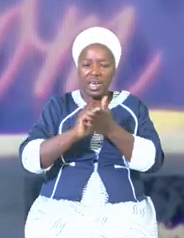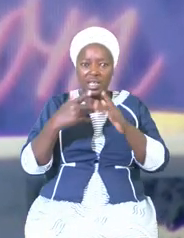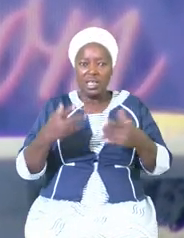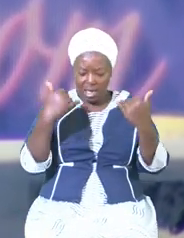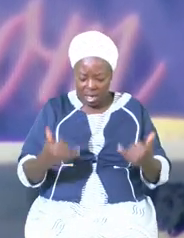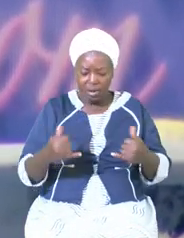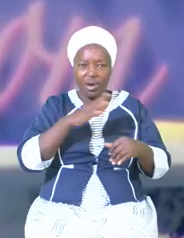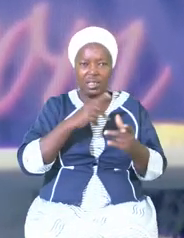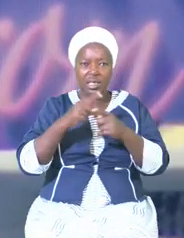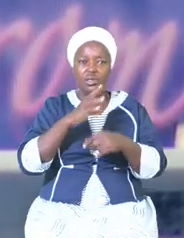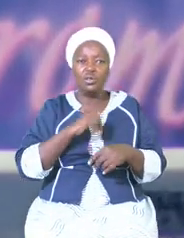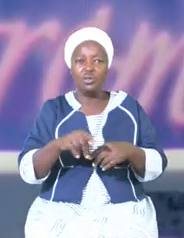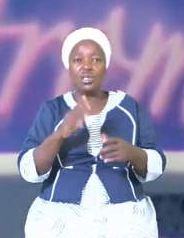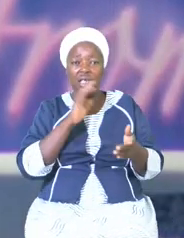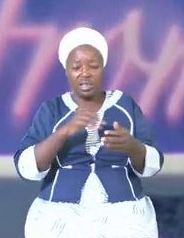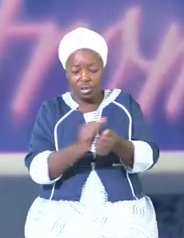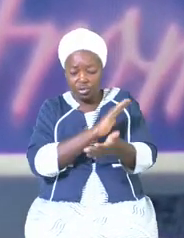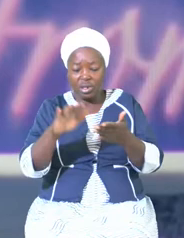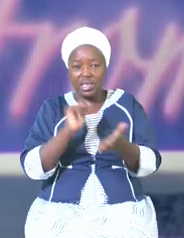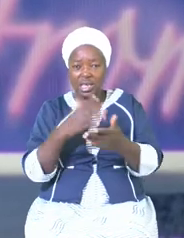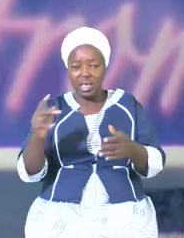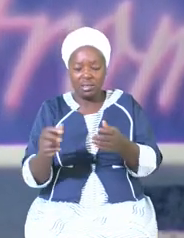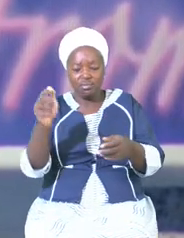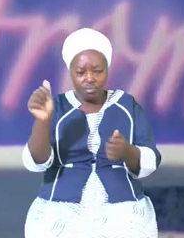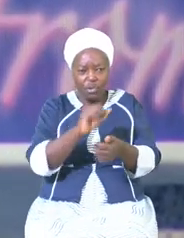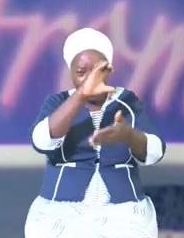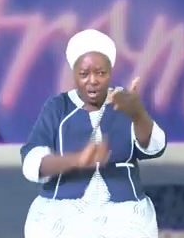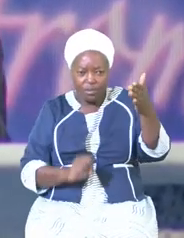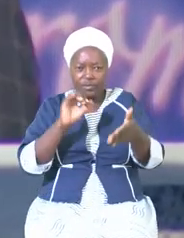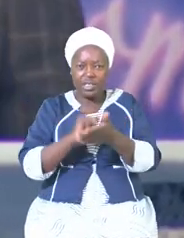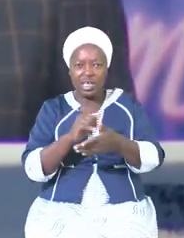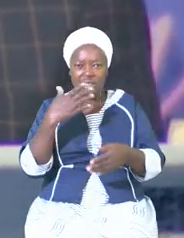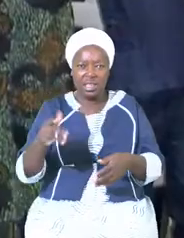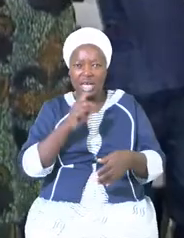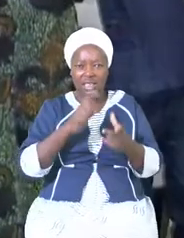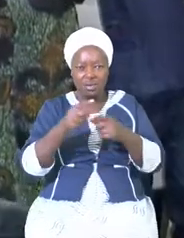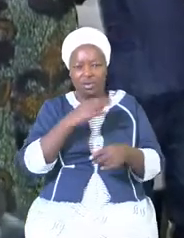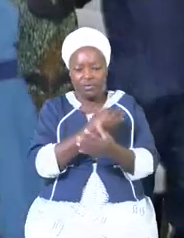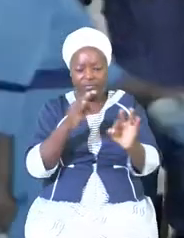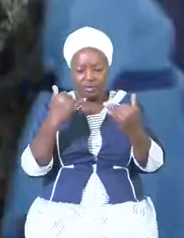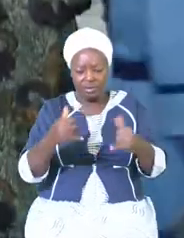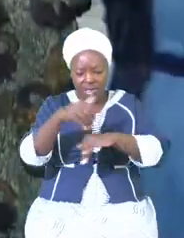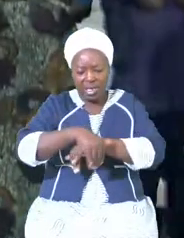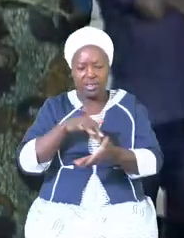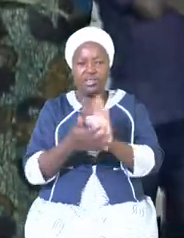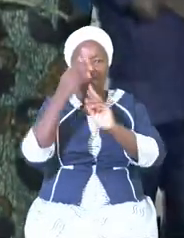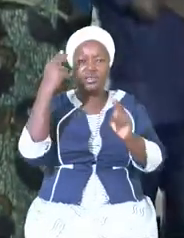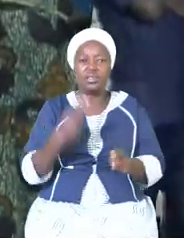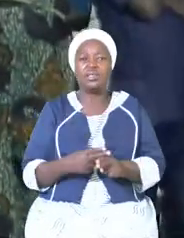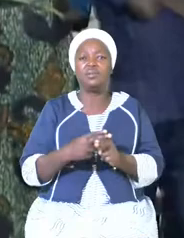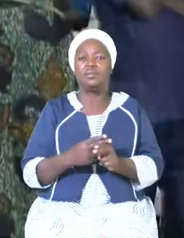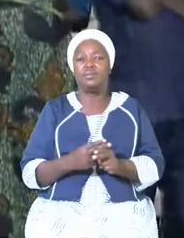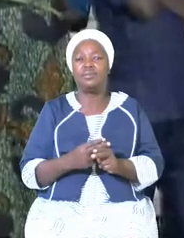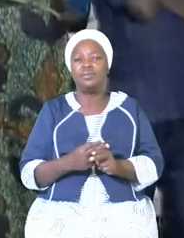will dislodge that thing, disengage that thing, and you're free tonight in Jesus' name. Wherever